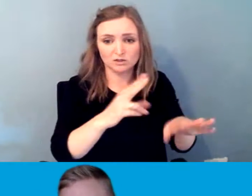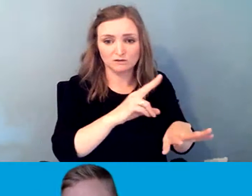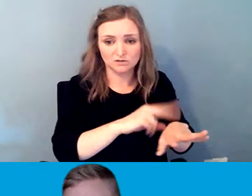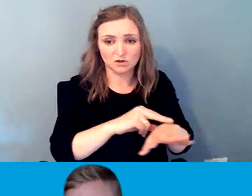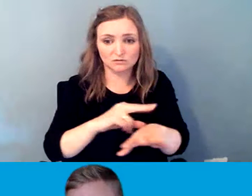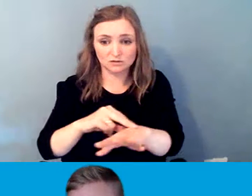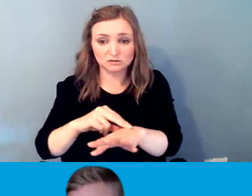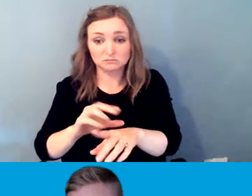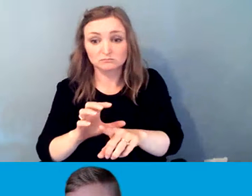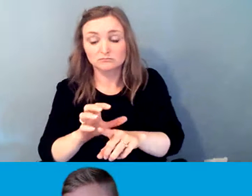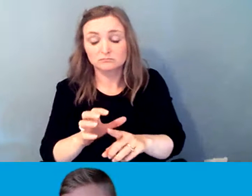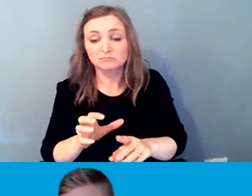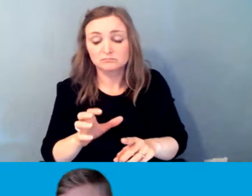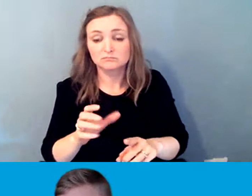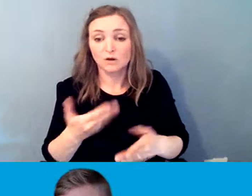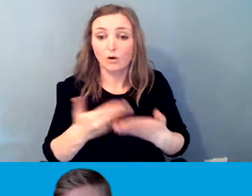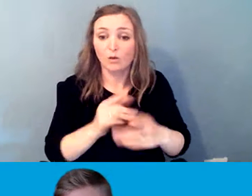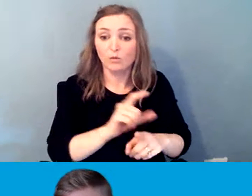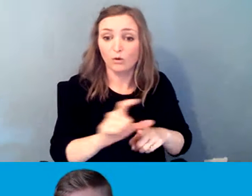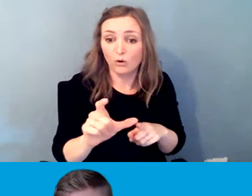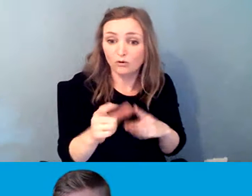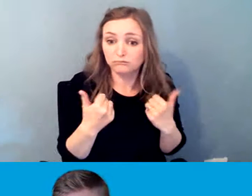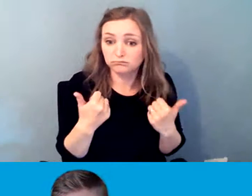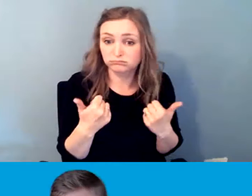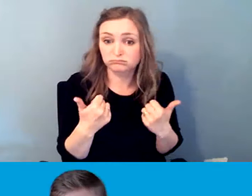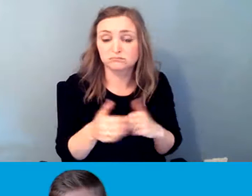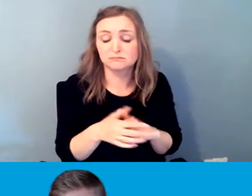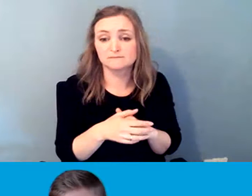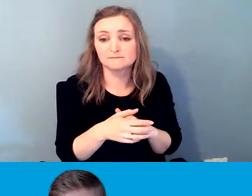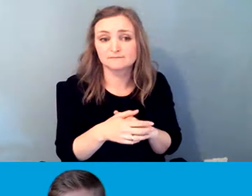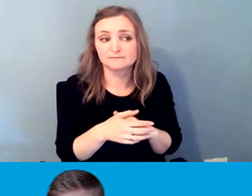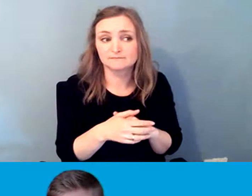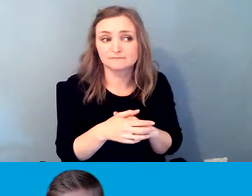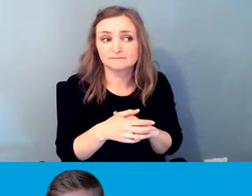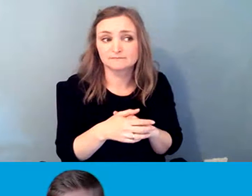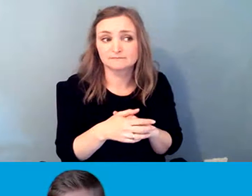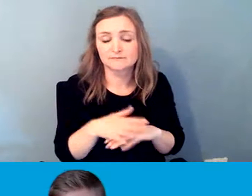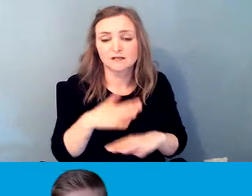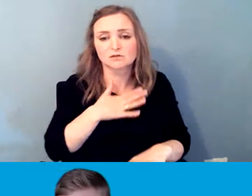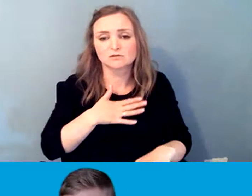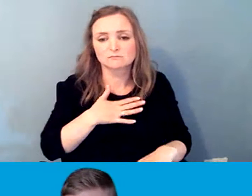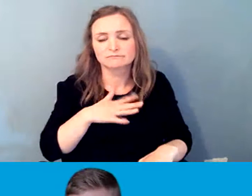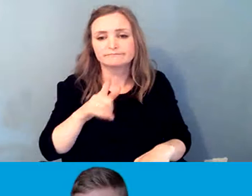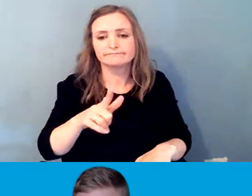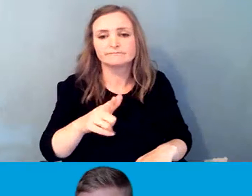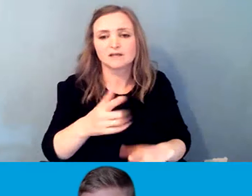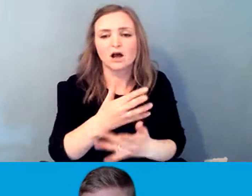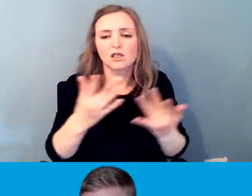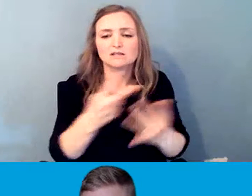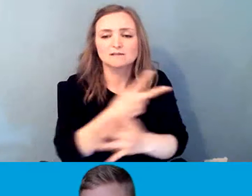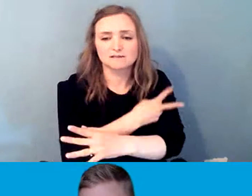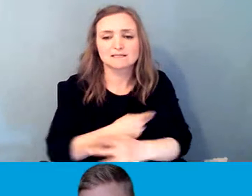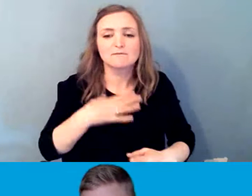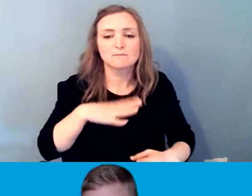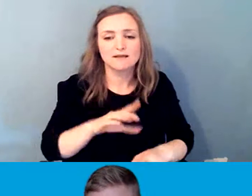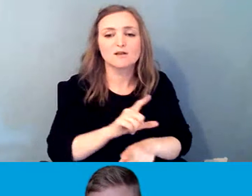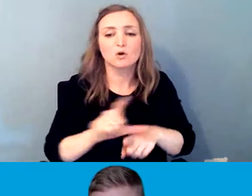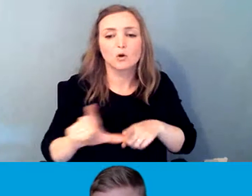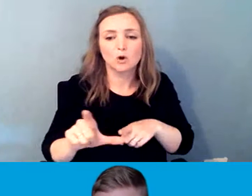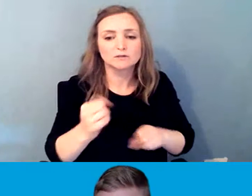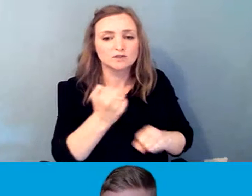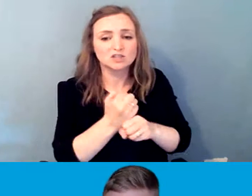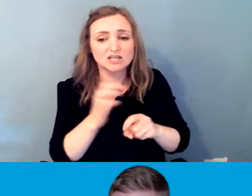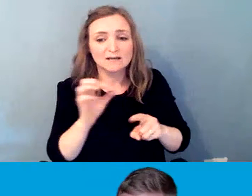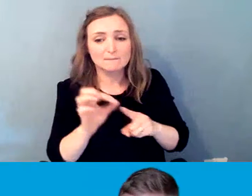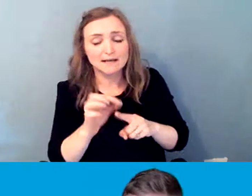have participated. I don't know about GP uptake, but I've written in the chat earlier on, we do have cancer leads